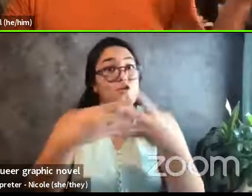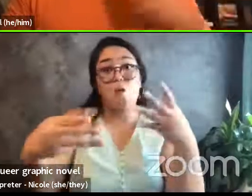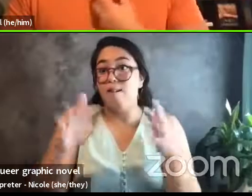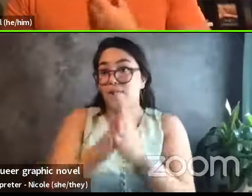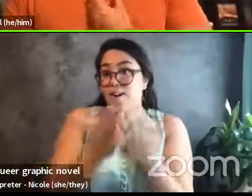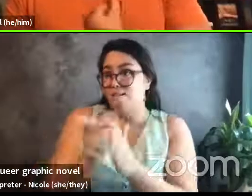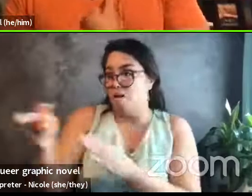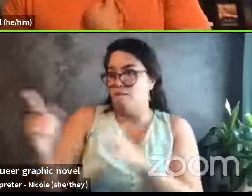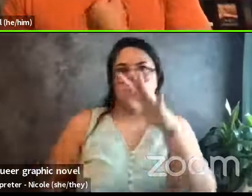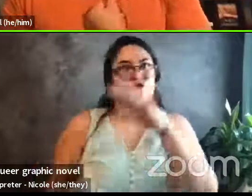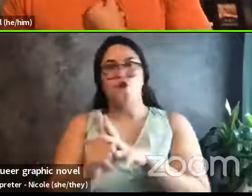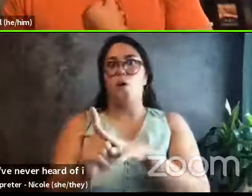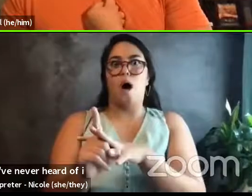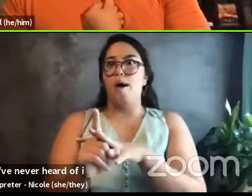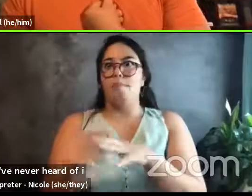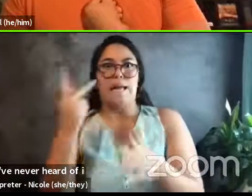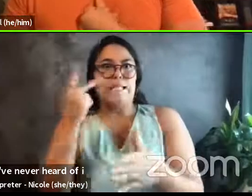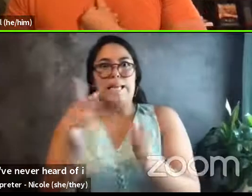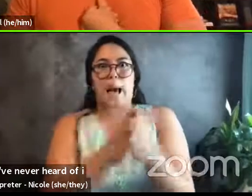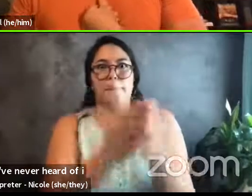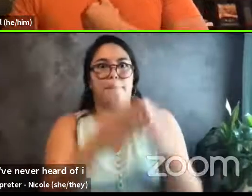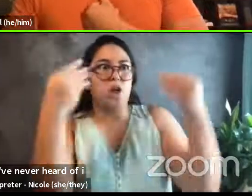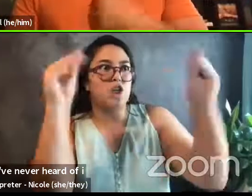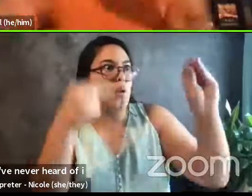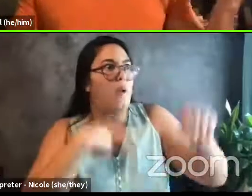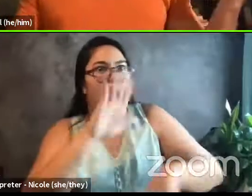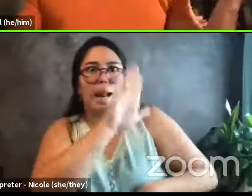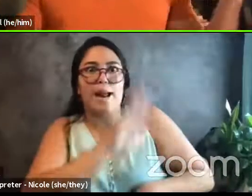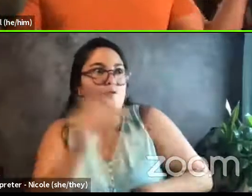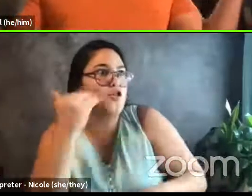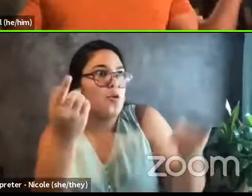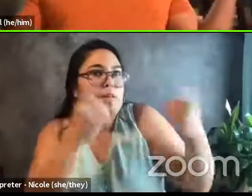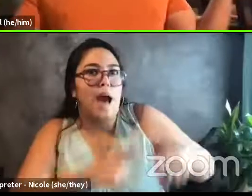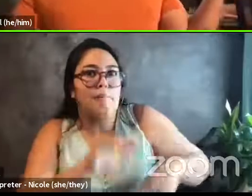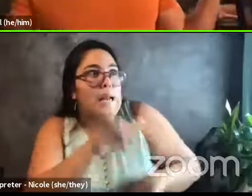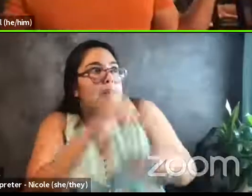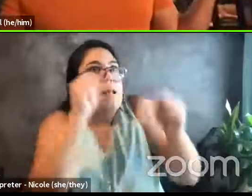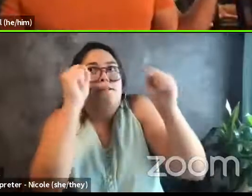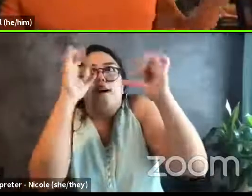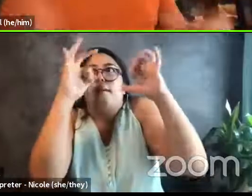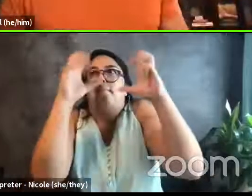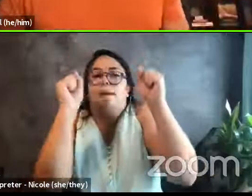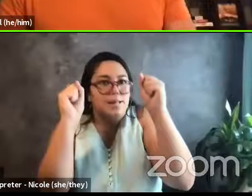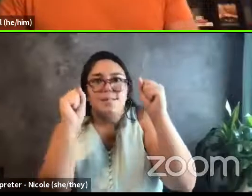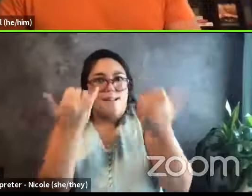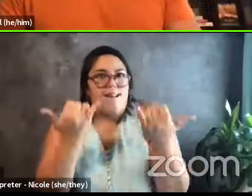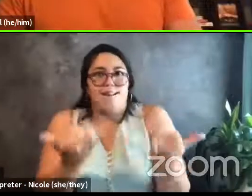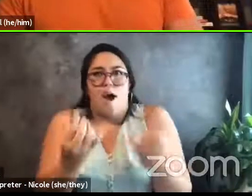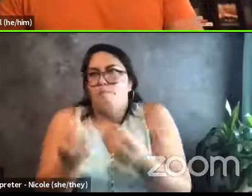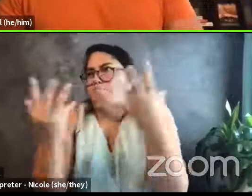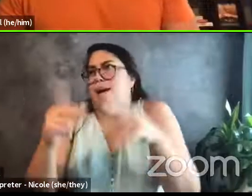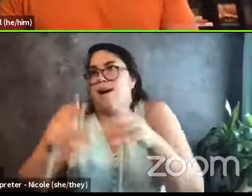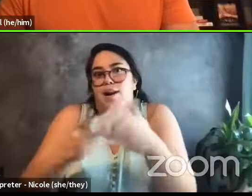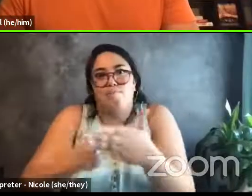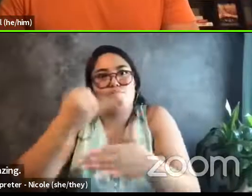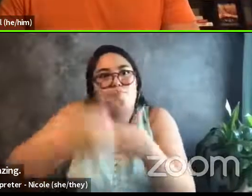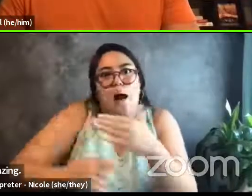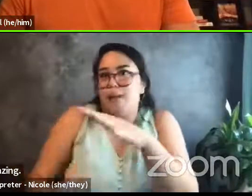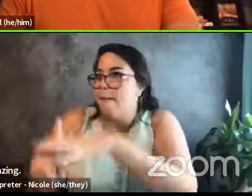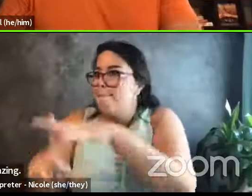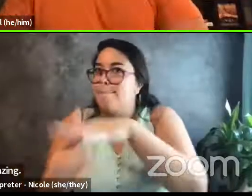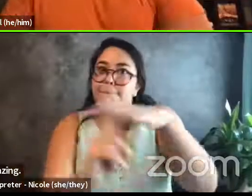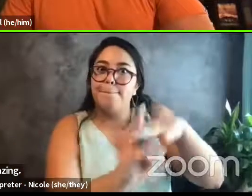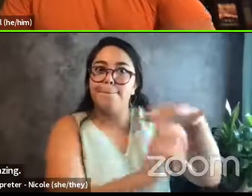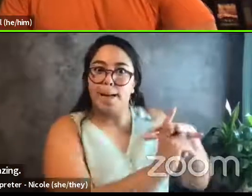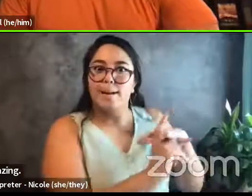never heard of. didn't know it was, I didn't know it was happening. And that's, that's amazing. Um, and, uh,